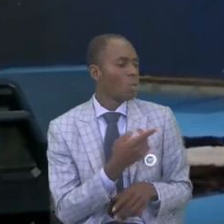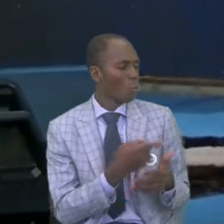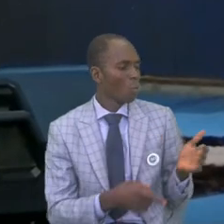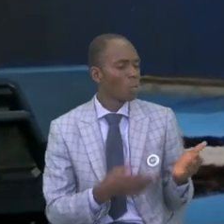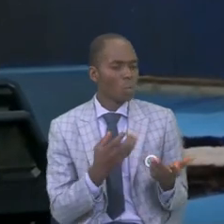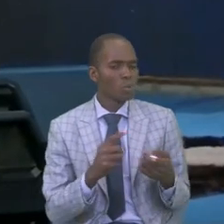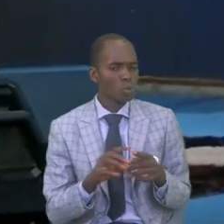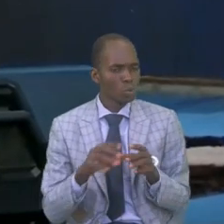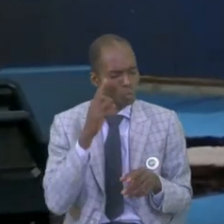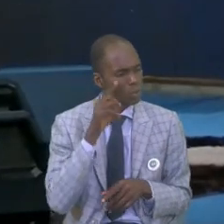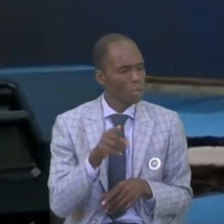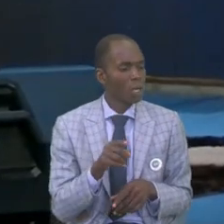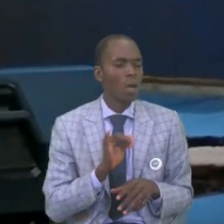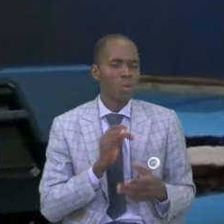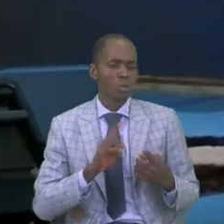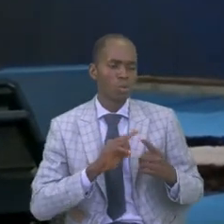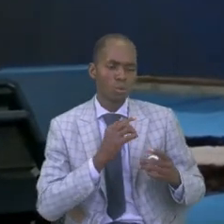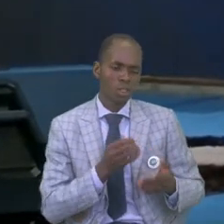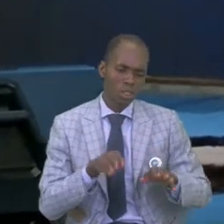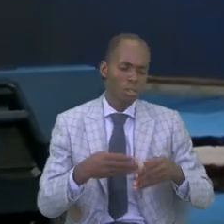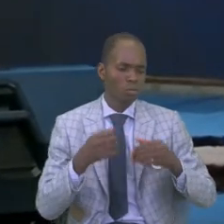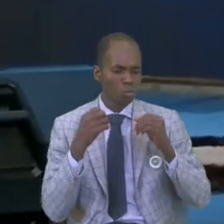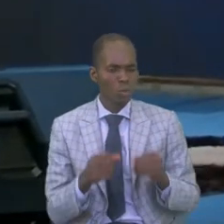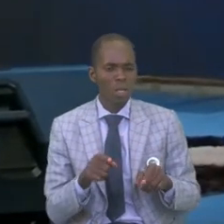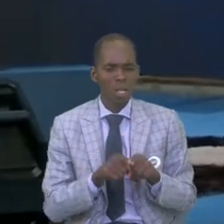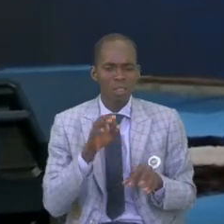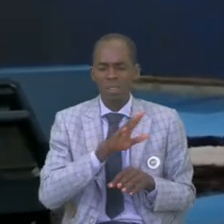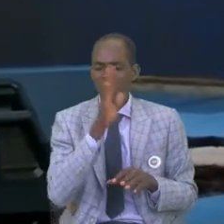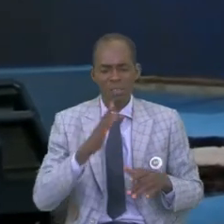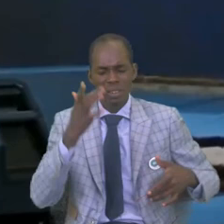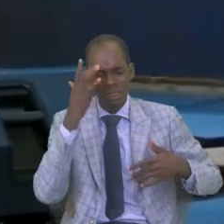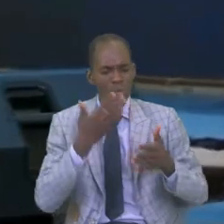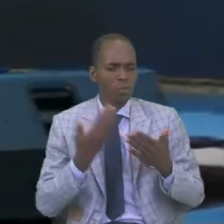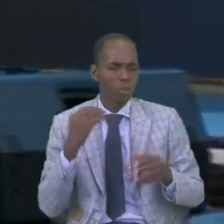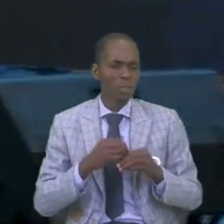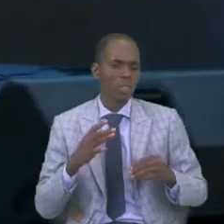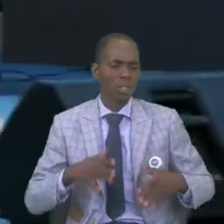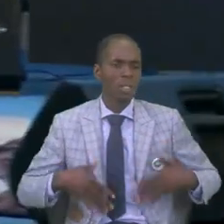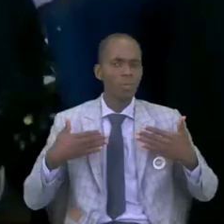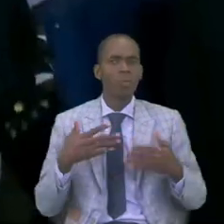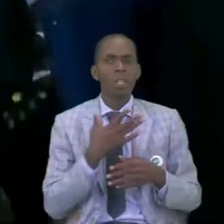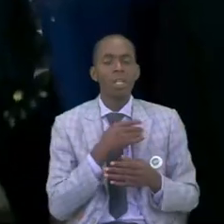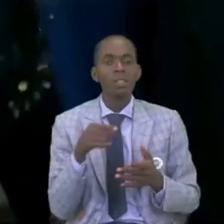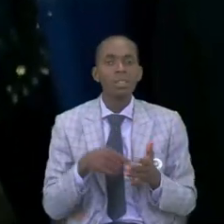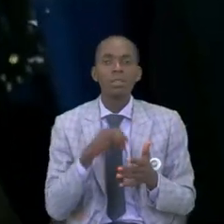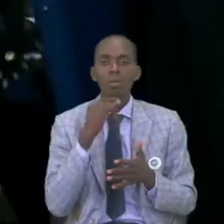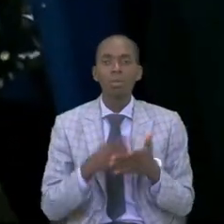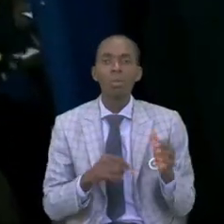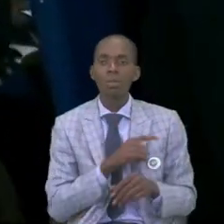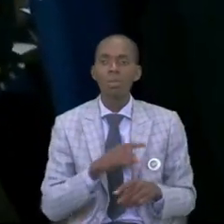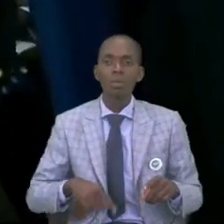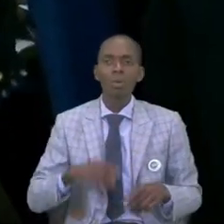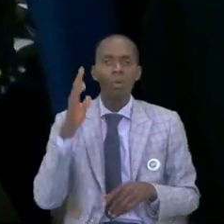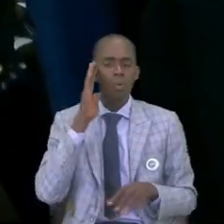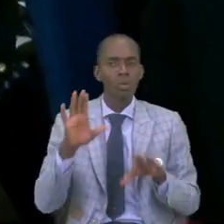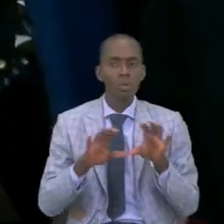you to strengthen her as if she was never sick in her life before. And this is what the Lord will do. Because he is